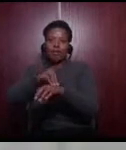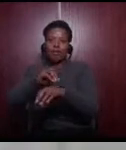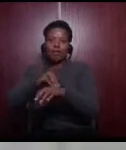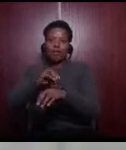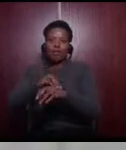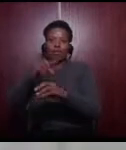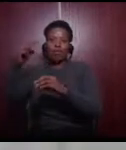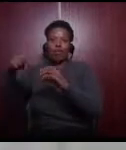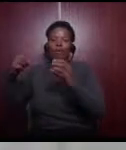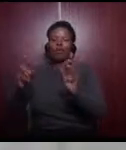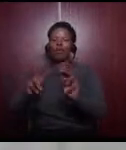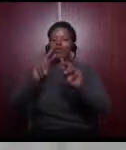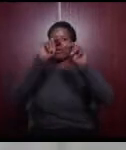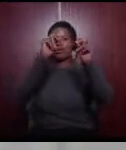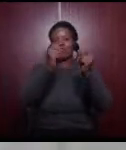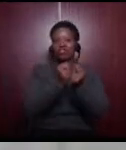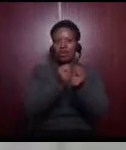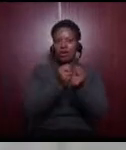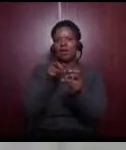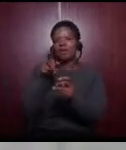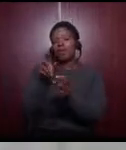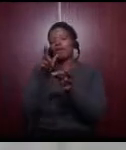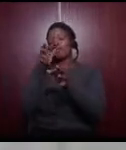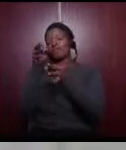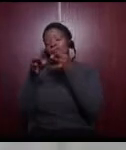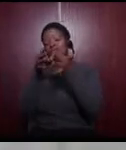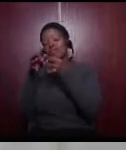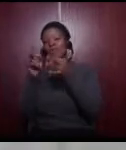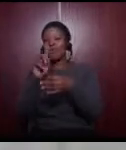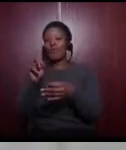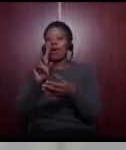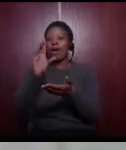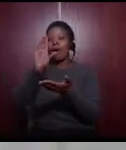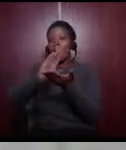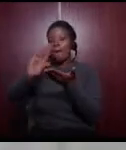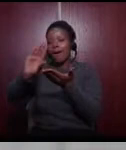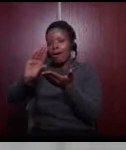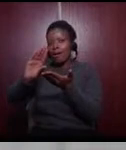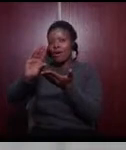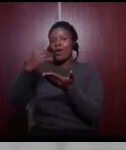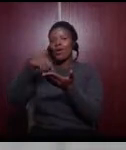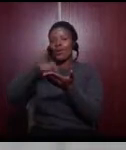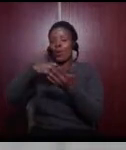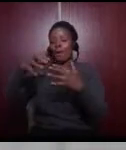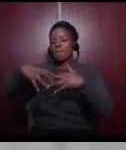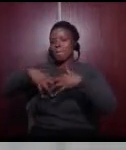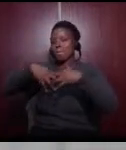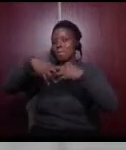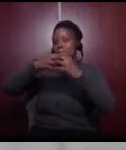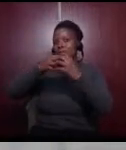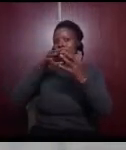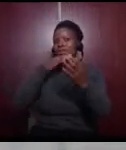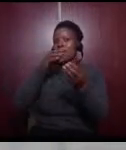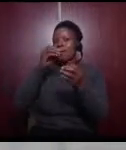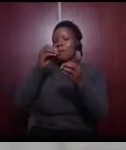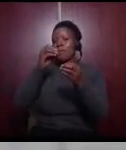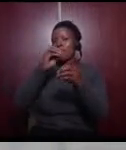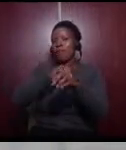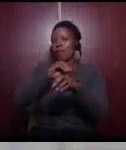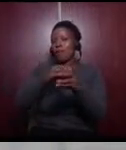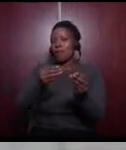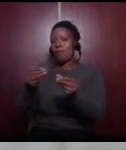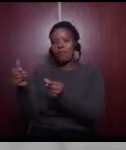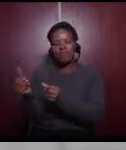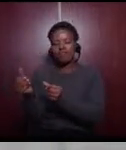to assist. But what I'm trying to say is that the fund that we are trying to create is not the sole kind of fund.